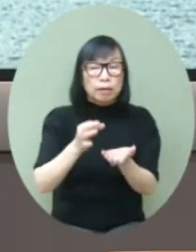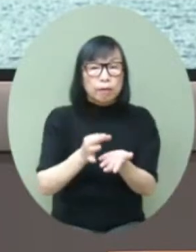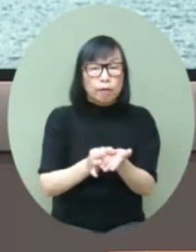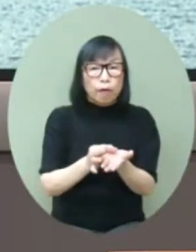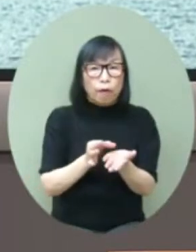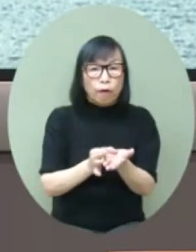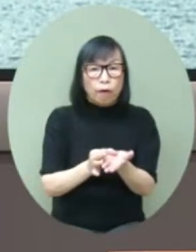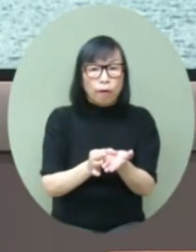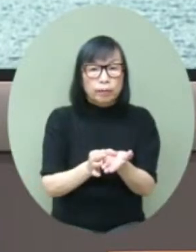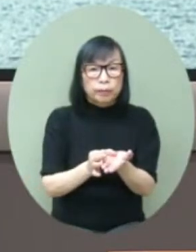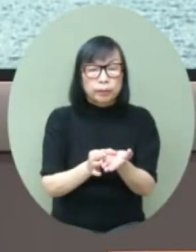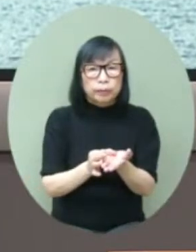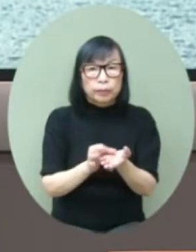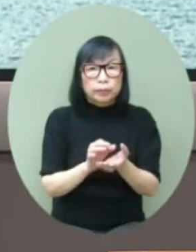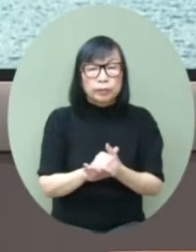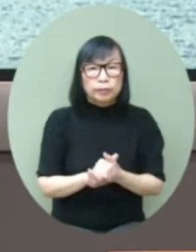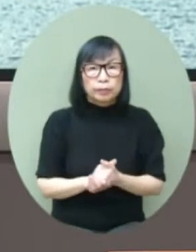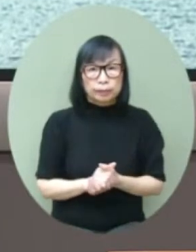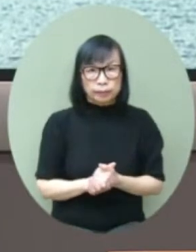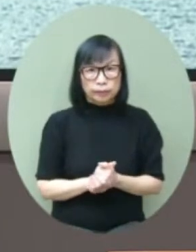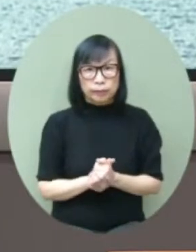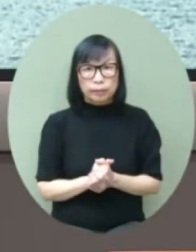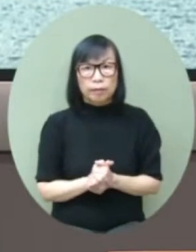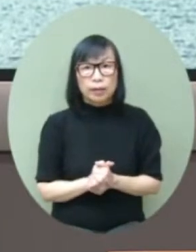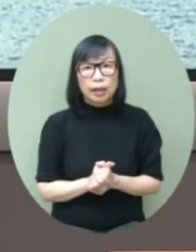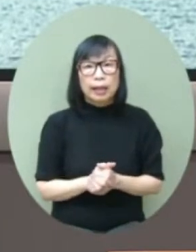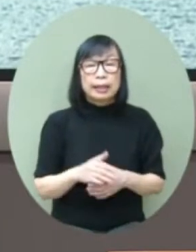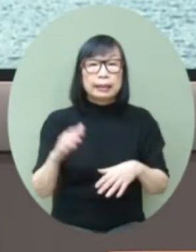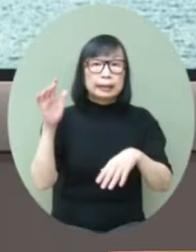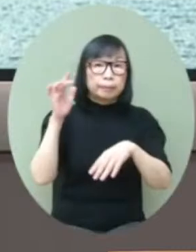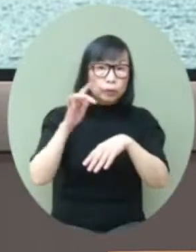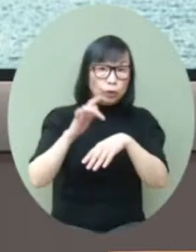other high-risk places she's been to,